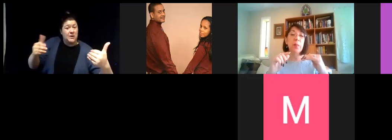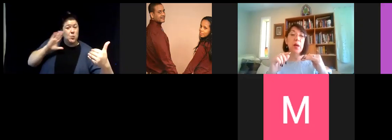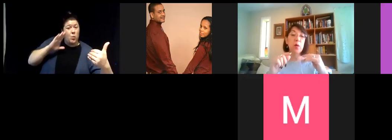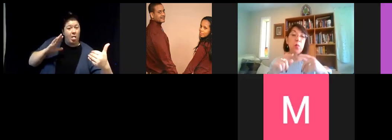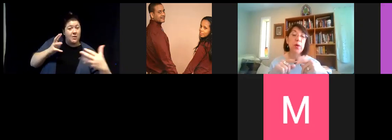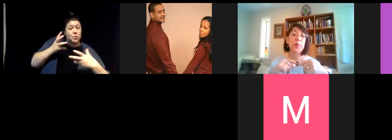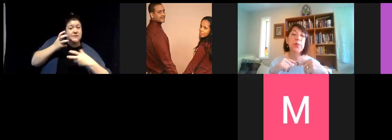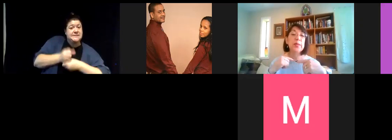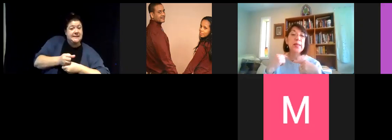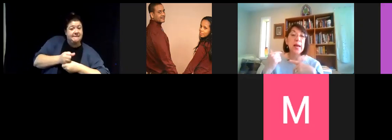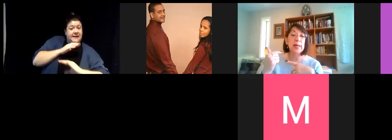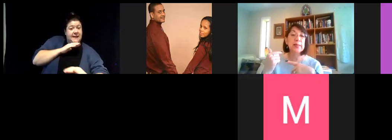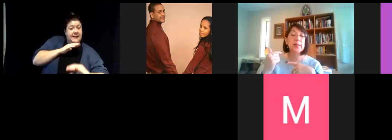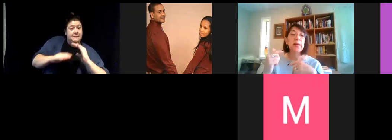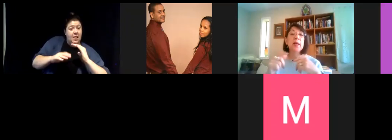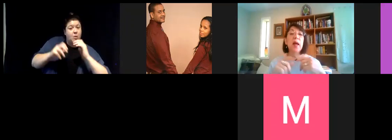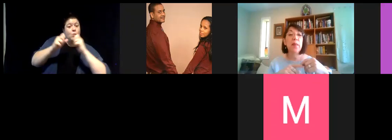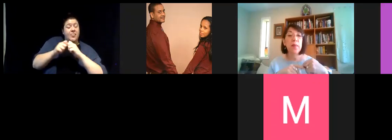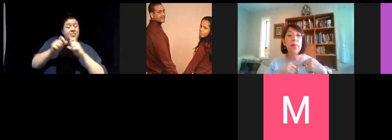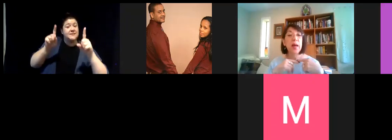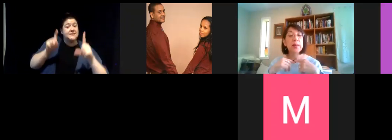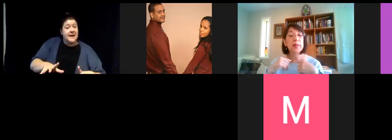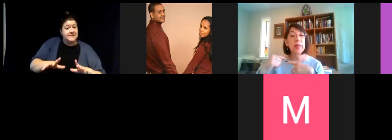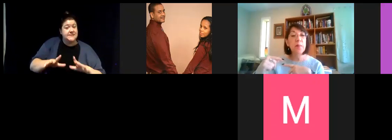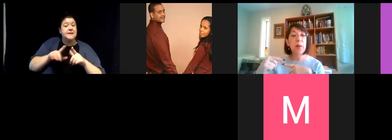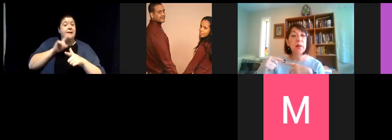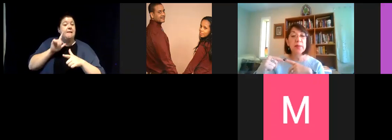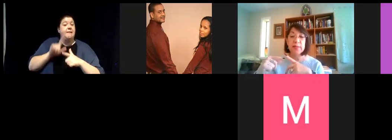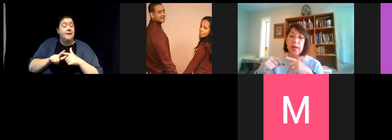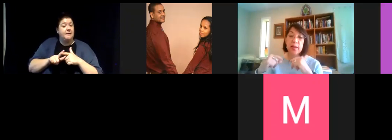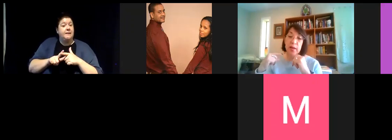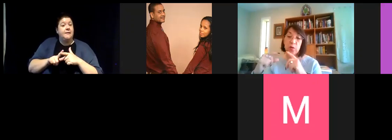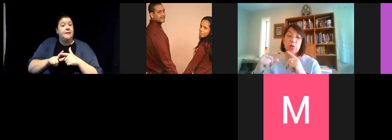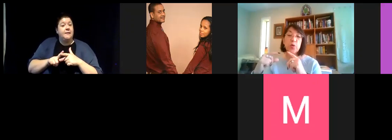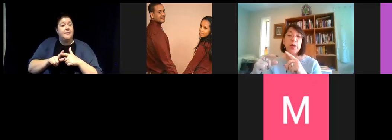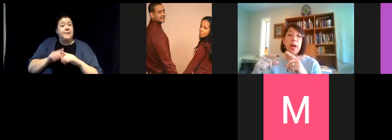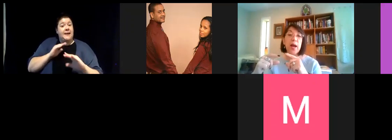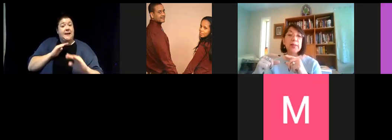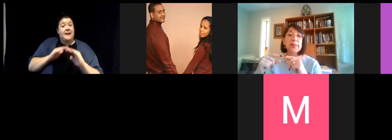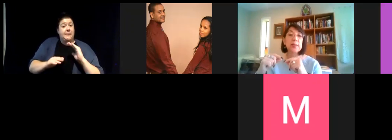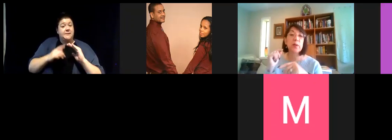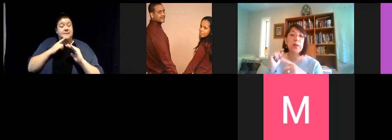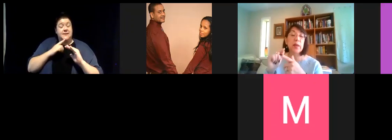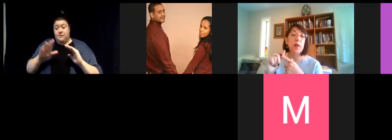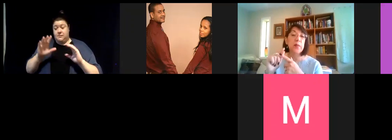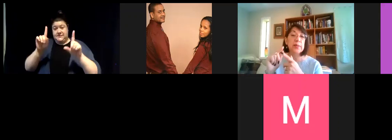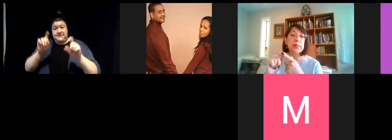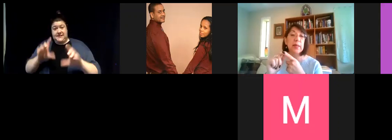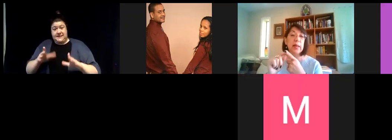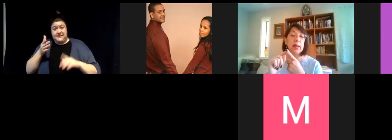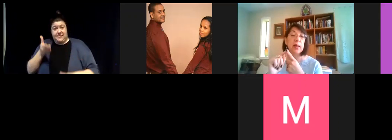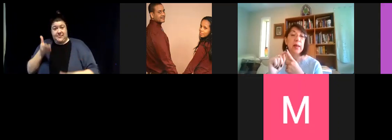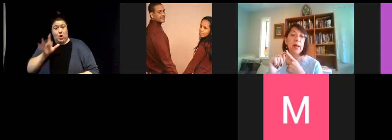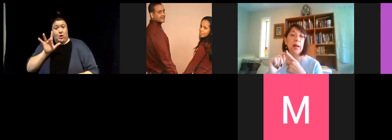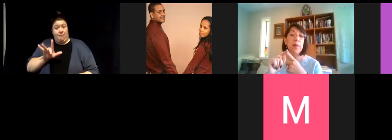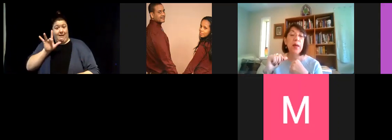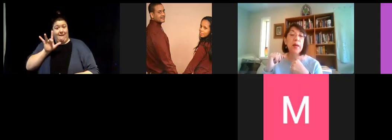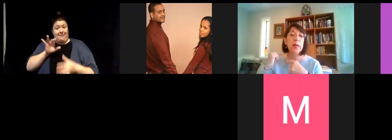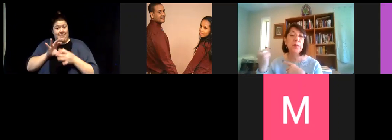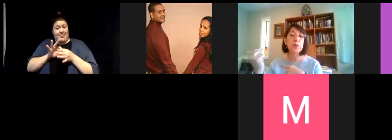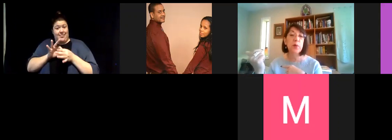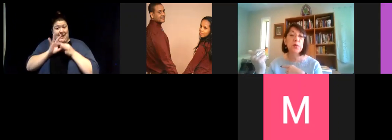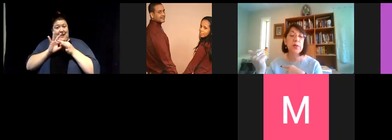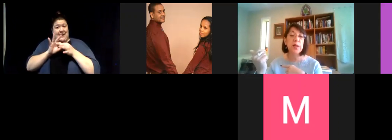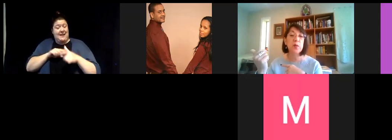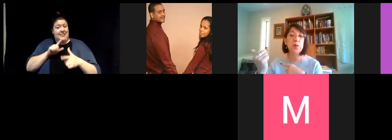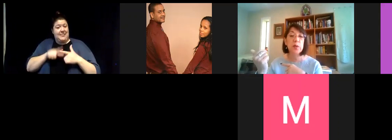an email with the test, and then that email said, here's your test, click on this link, and